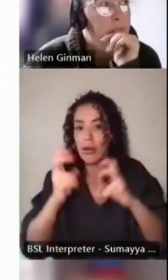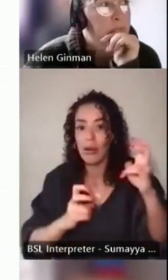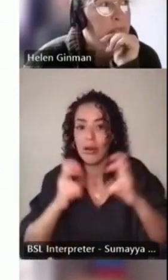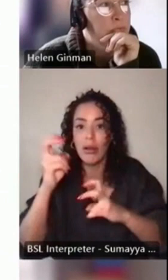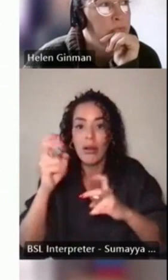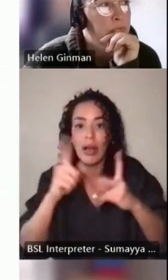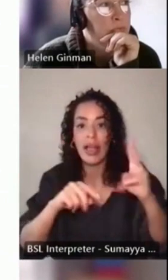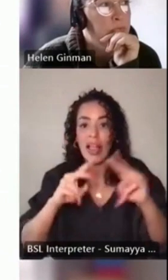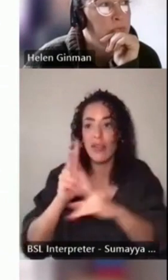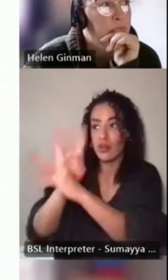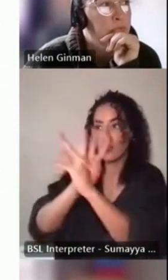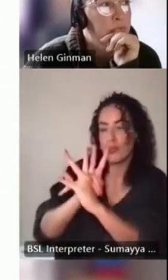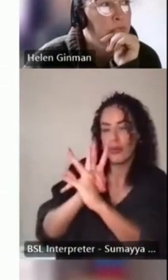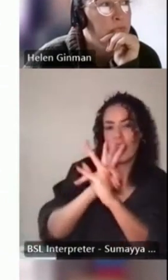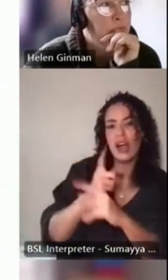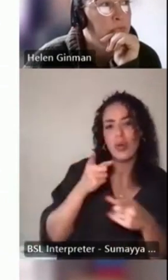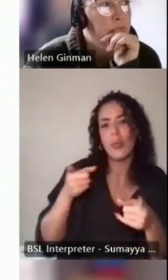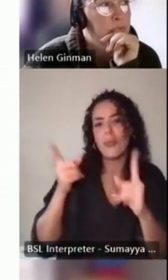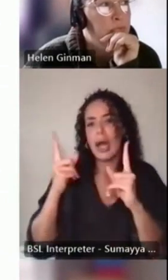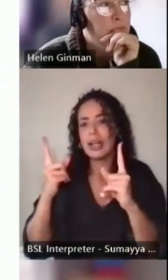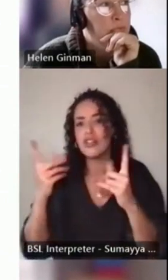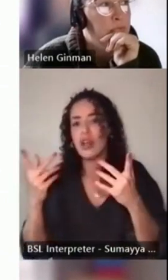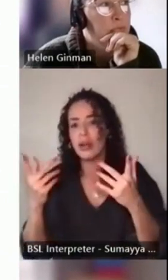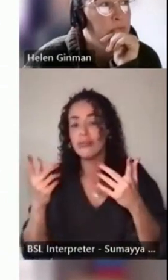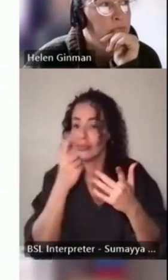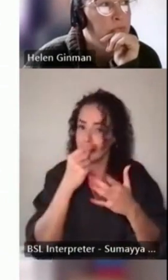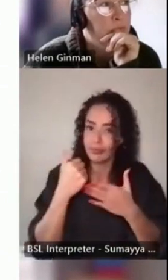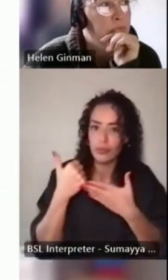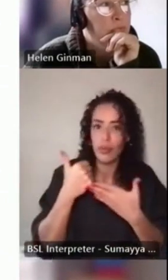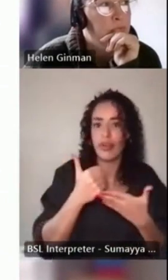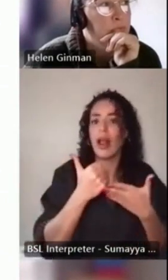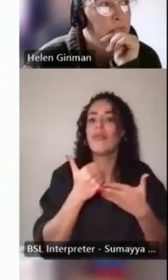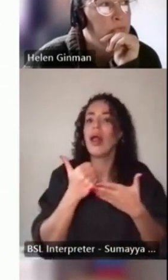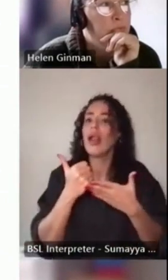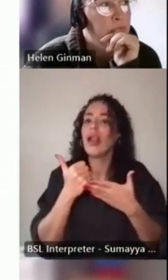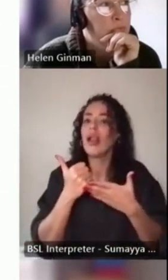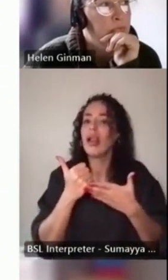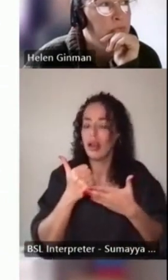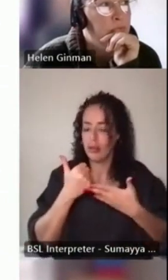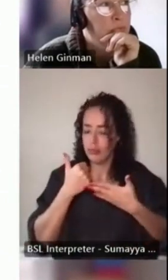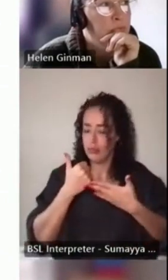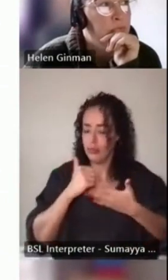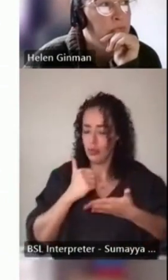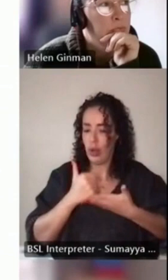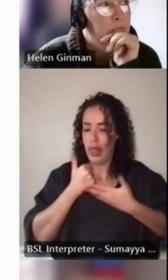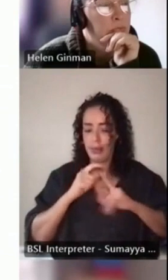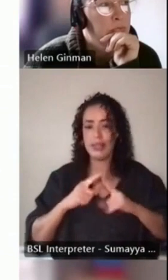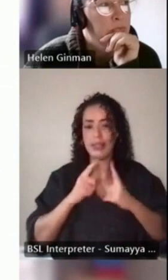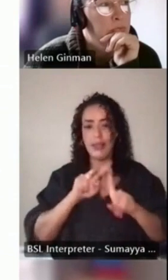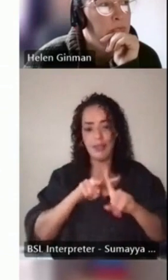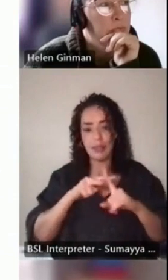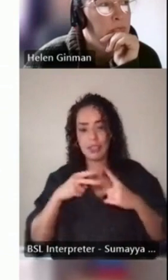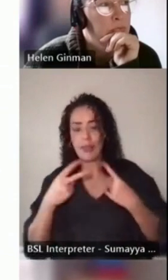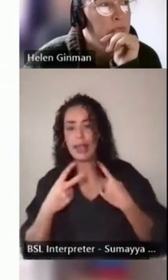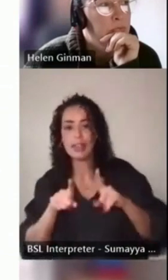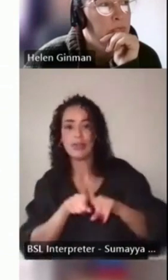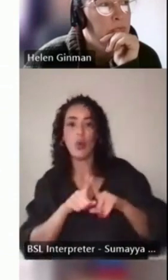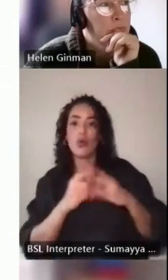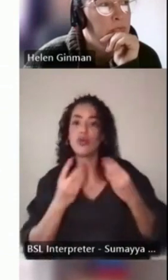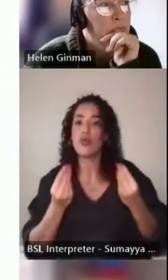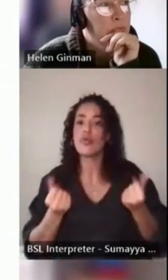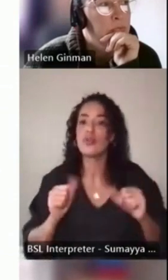authority or supervisor. This can actually be really helpful in terms of providing additional perspectives and resources to address an